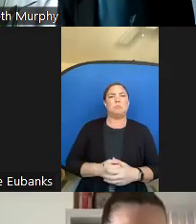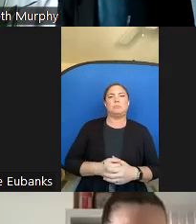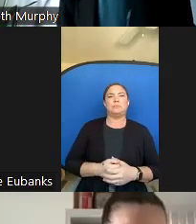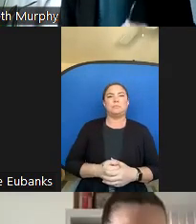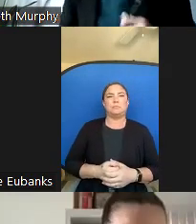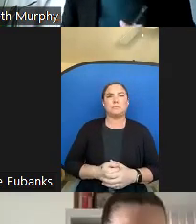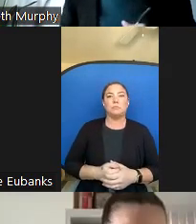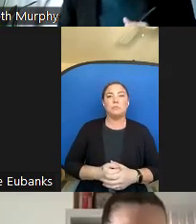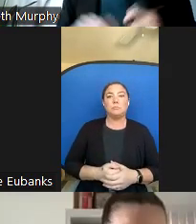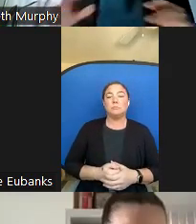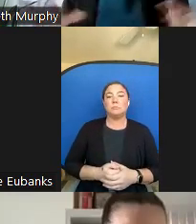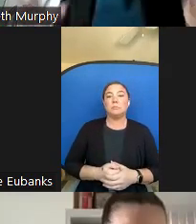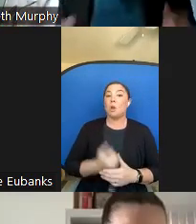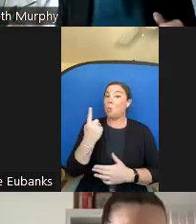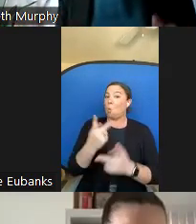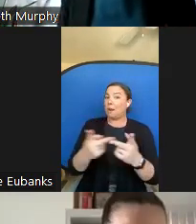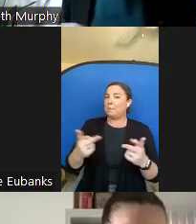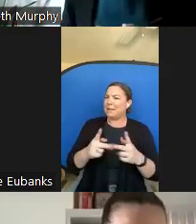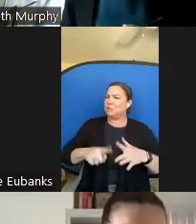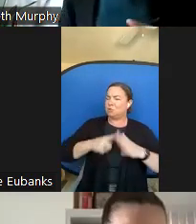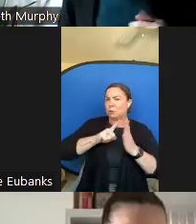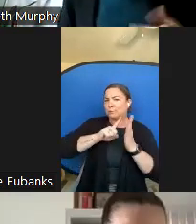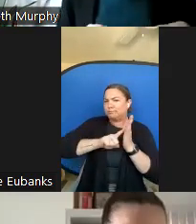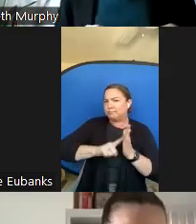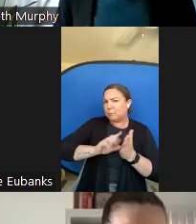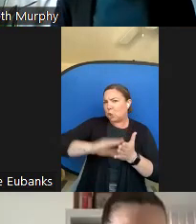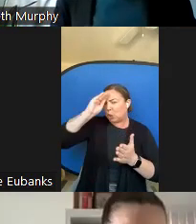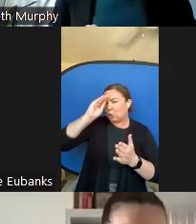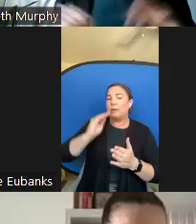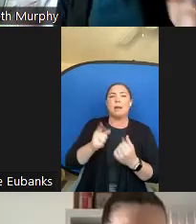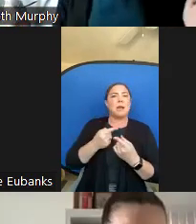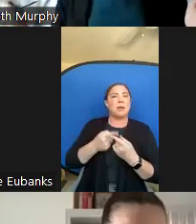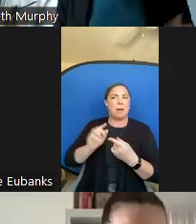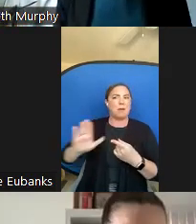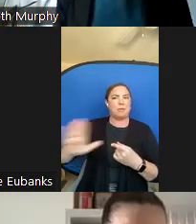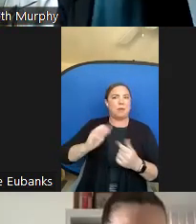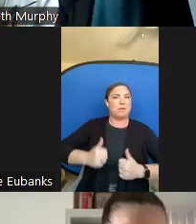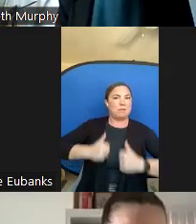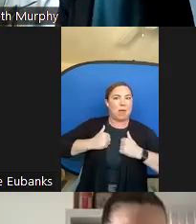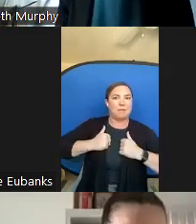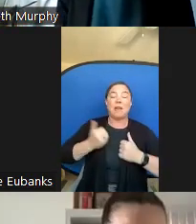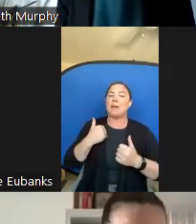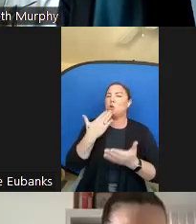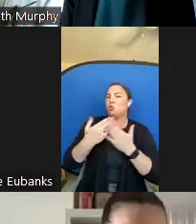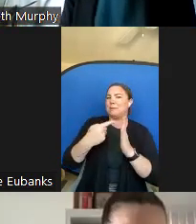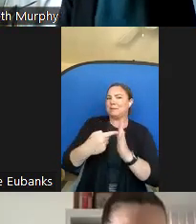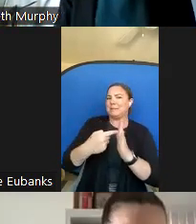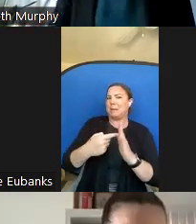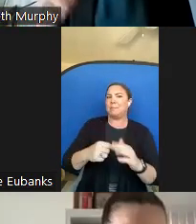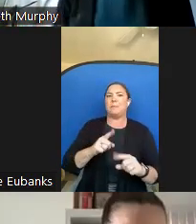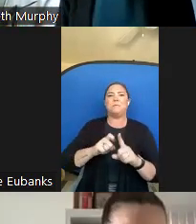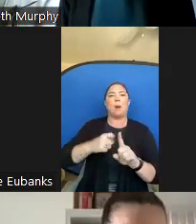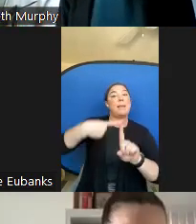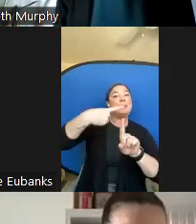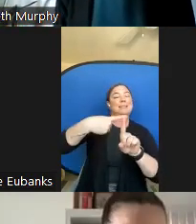One place we might begin to look to enliven these workplaces is with a well-published and well-known example of a lease labor contract,